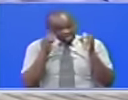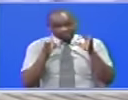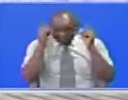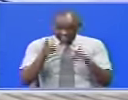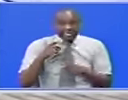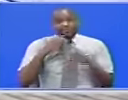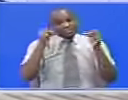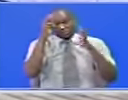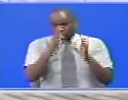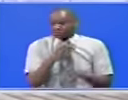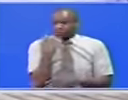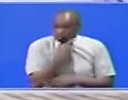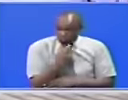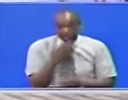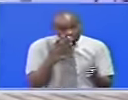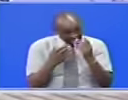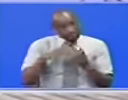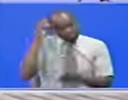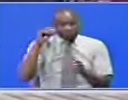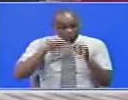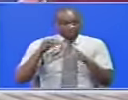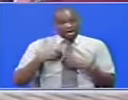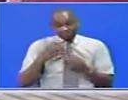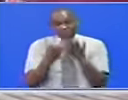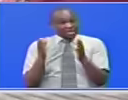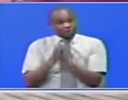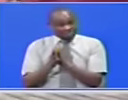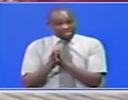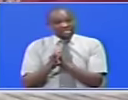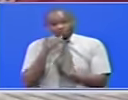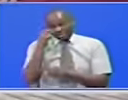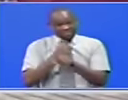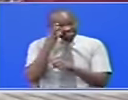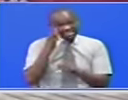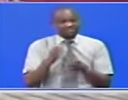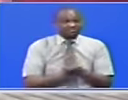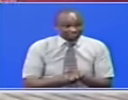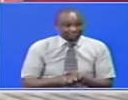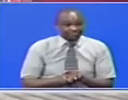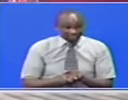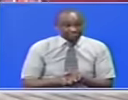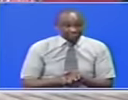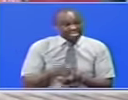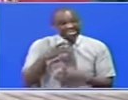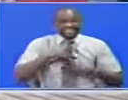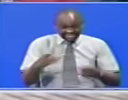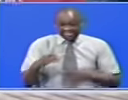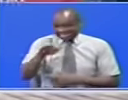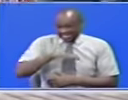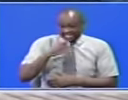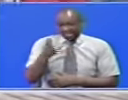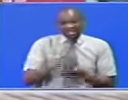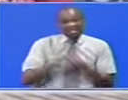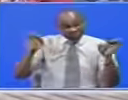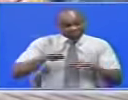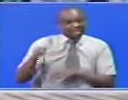their presidential flag bearer, might get more votes compared to the 2013 general elections? So very interesting scenarios in the Rift